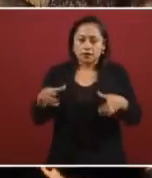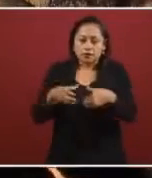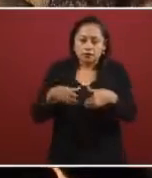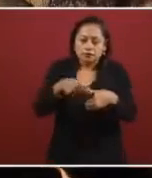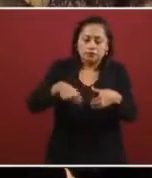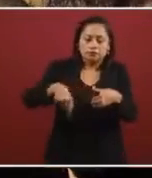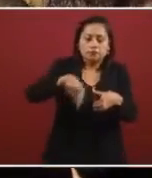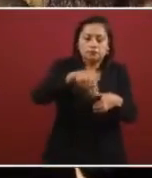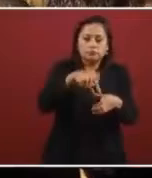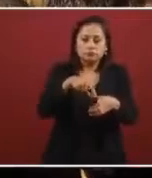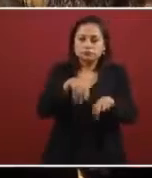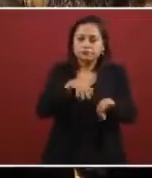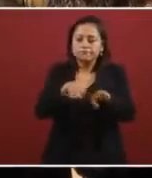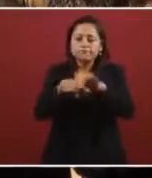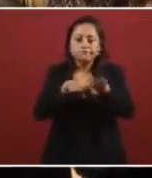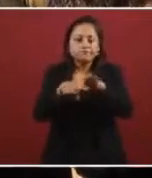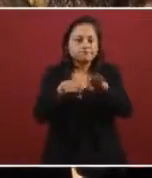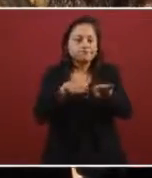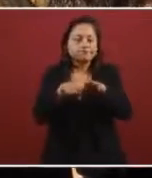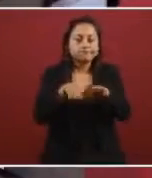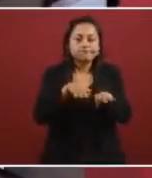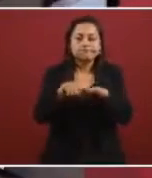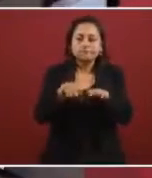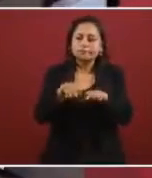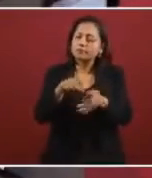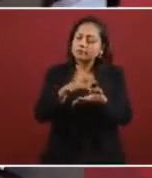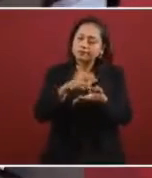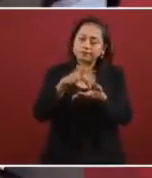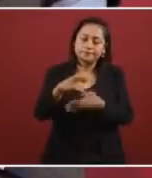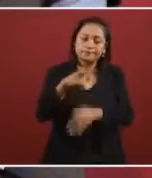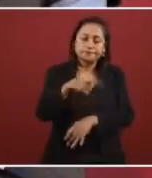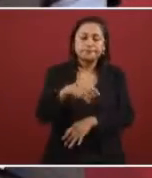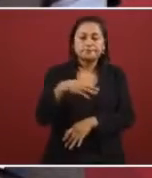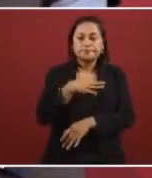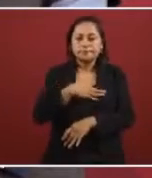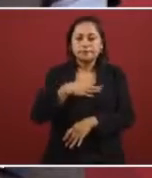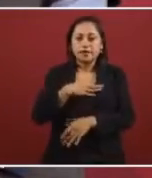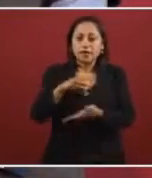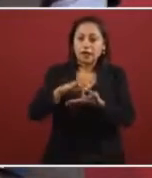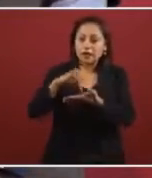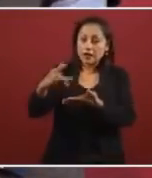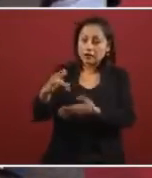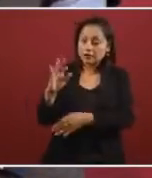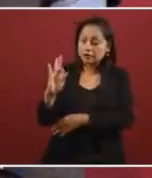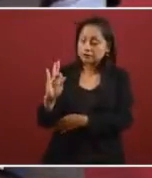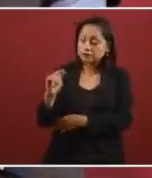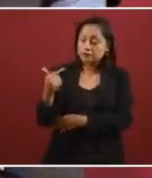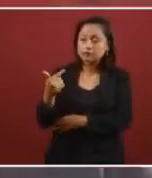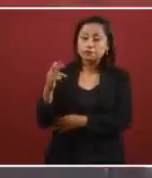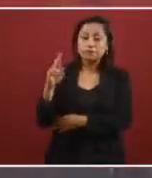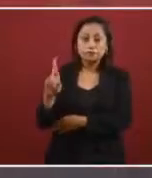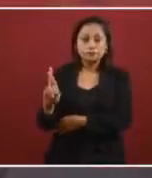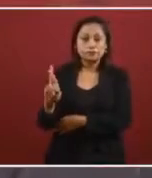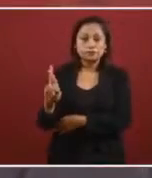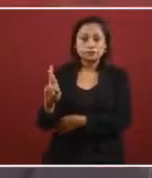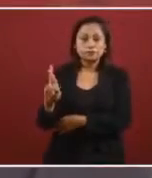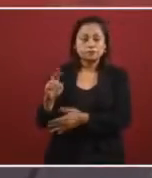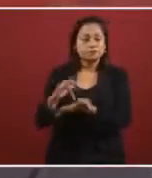the hechos, clarification of these agradecerle acts, mucho a la and to Fiscalía General appreciate very much to the Está, Attorney